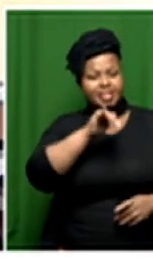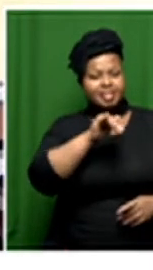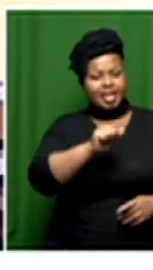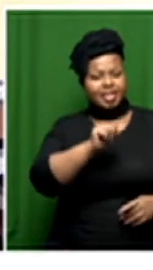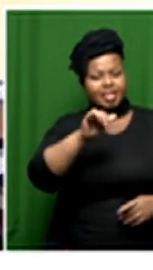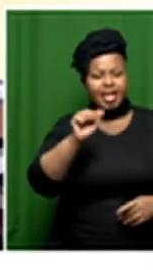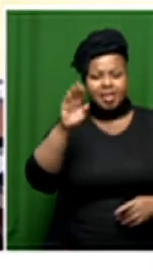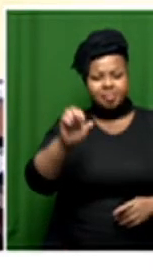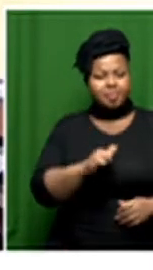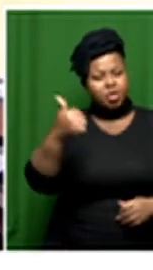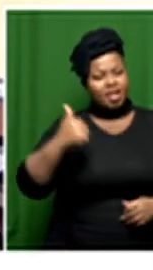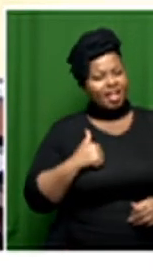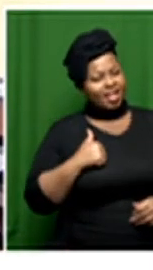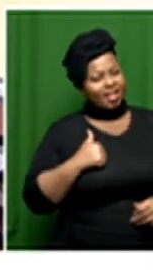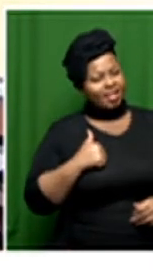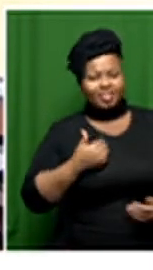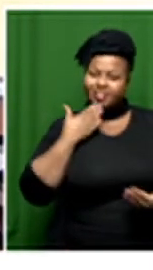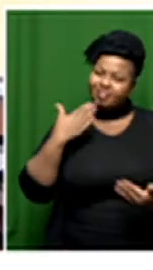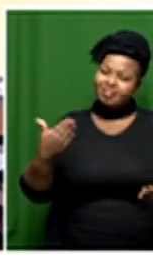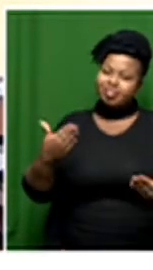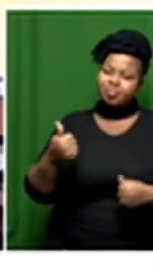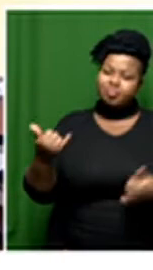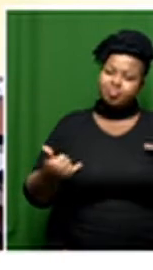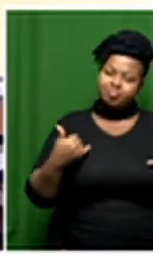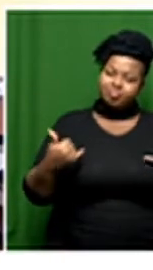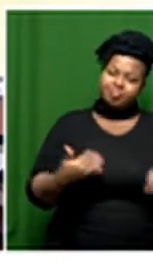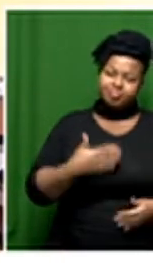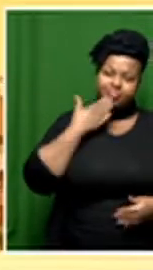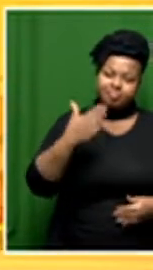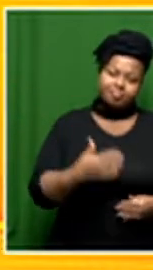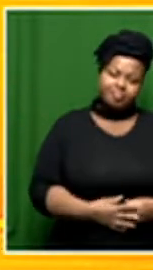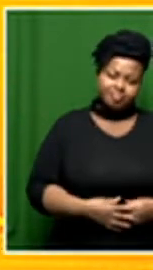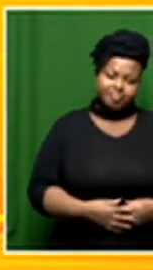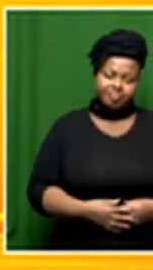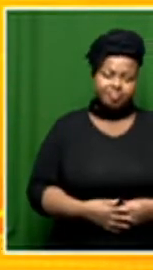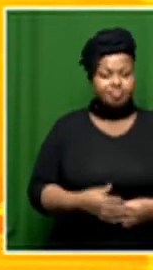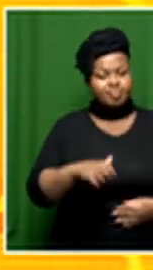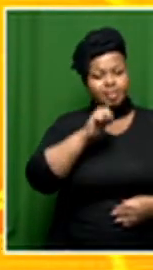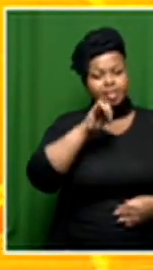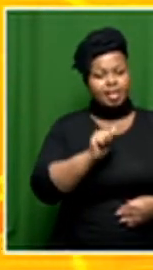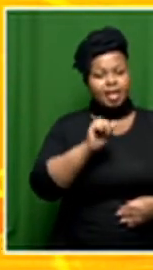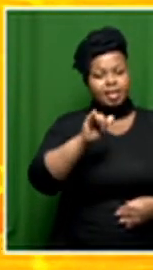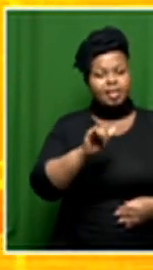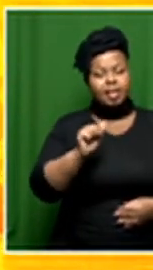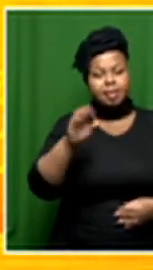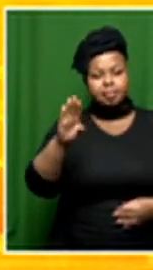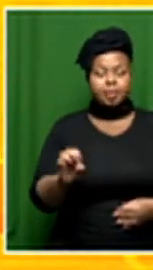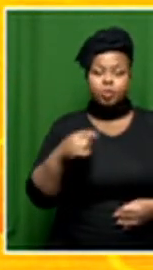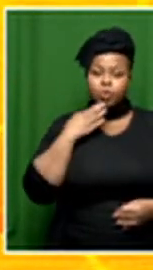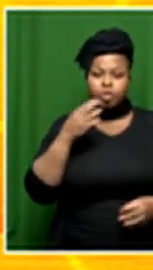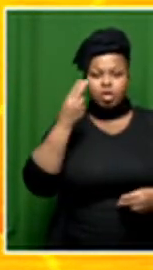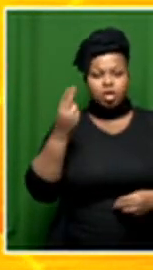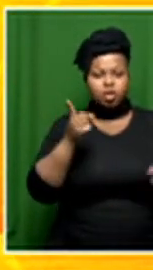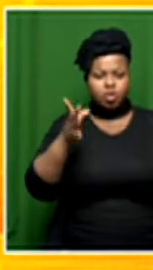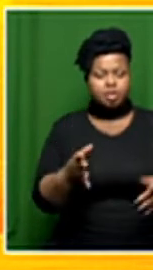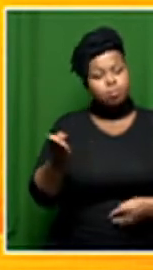Great chatting to you, man, and all the best. Cool. Thanks, bro. Have a good one. You too, man. Thank you. That was Yay Abe. He's an illustrator and art director based